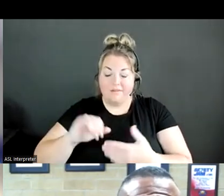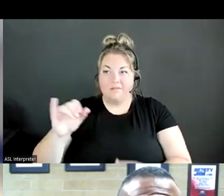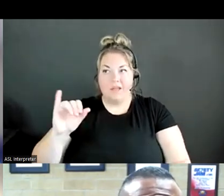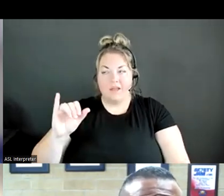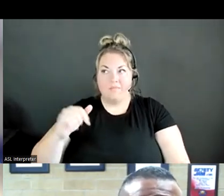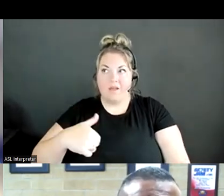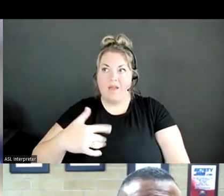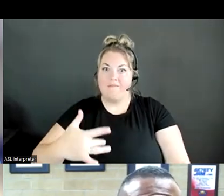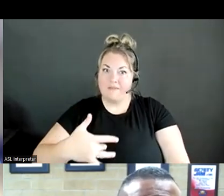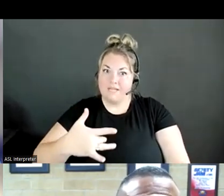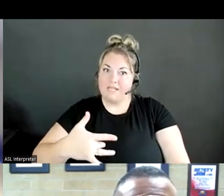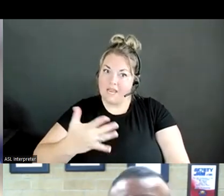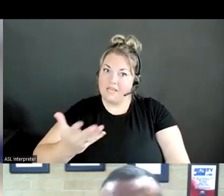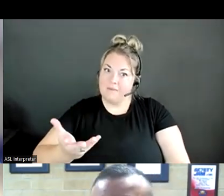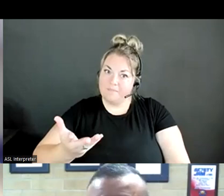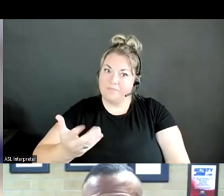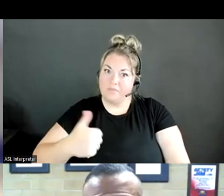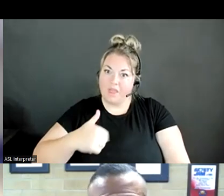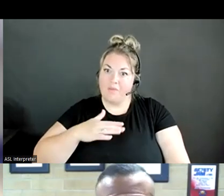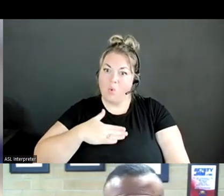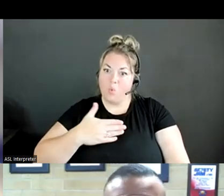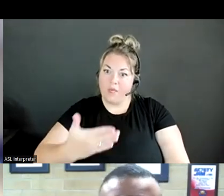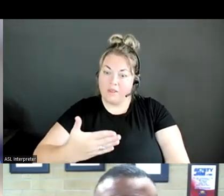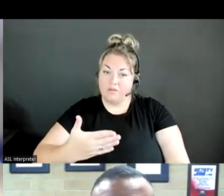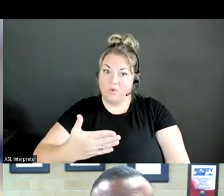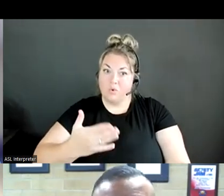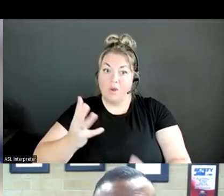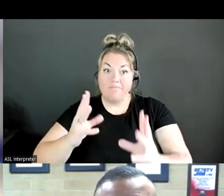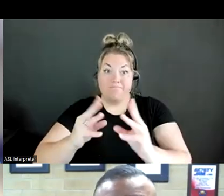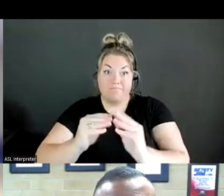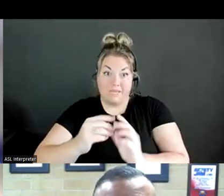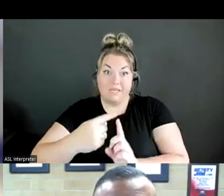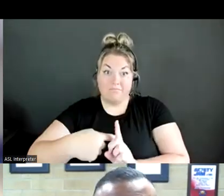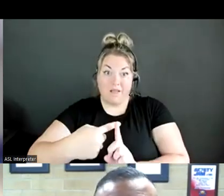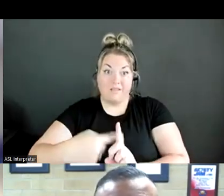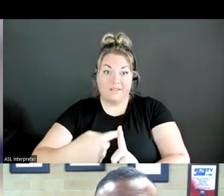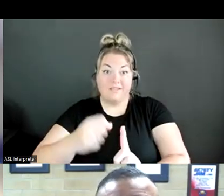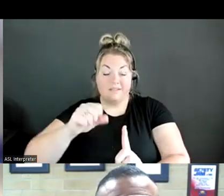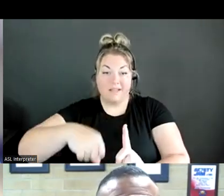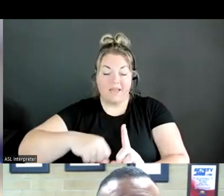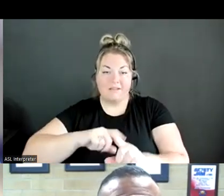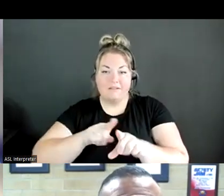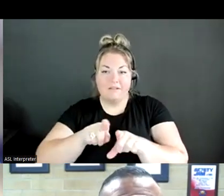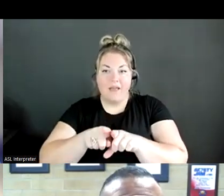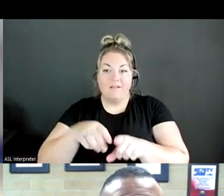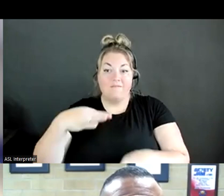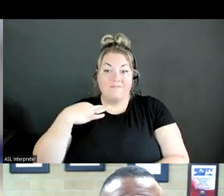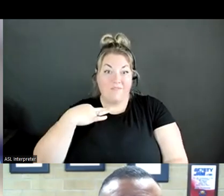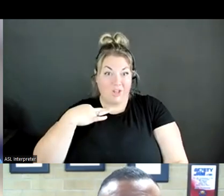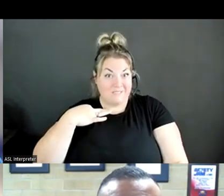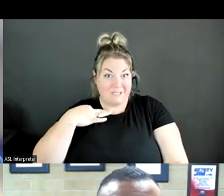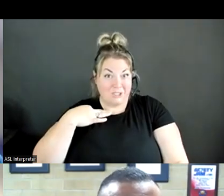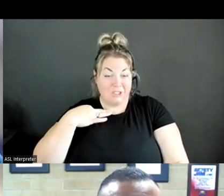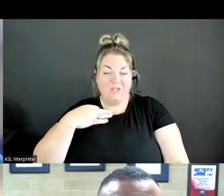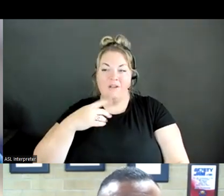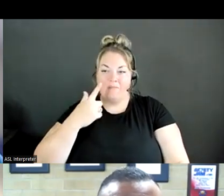I feel like I'm willing to meet monthly, like as volunteer,